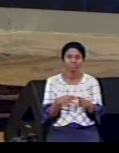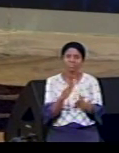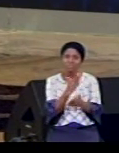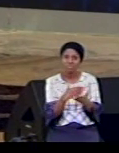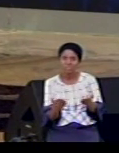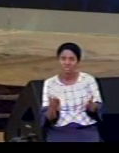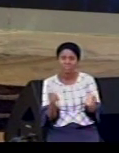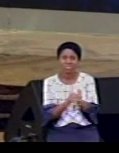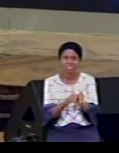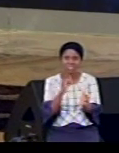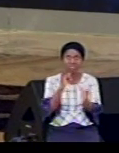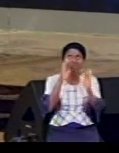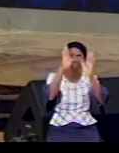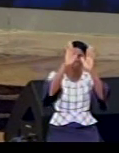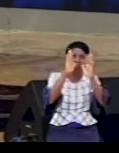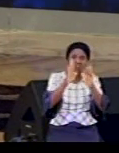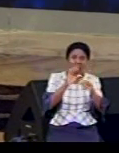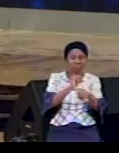something miraculous,